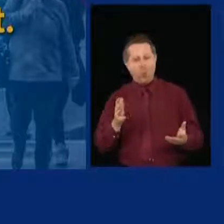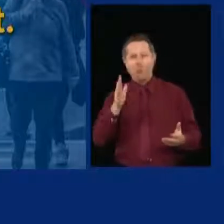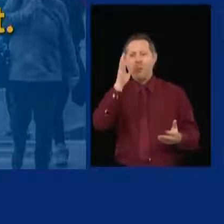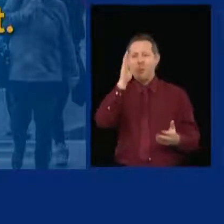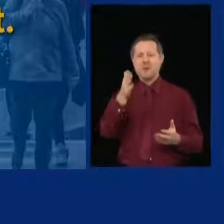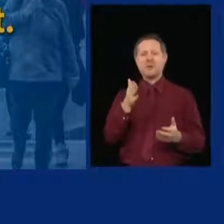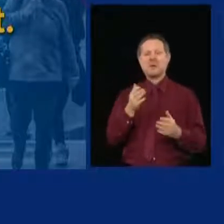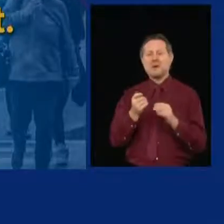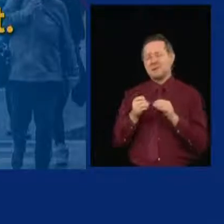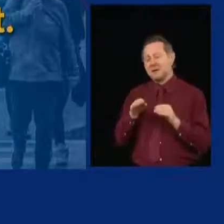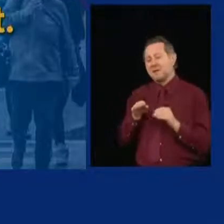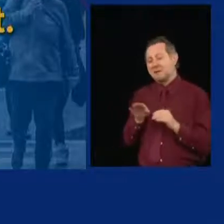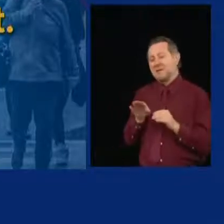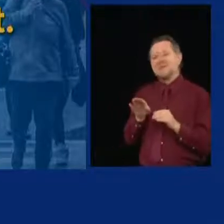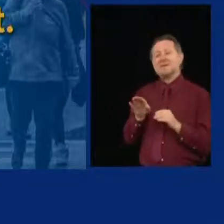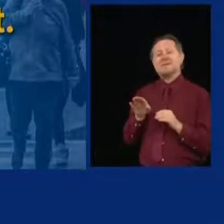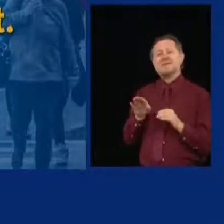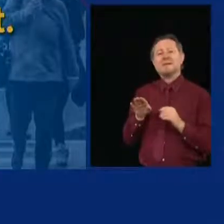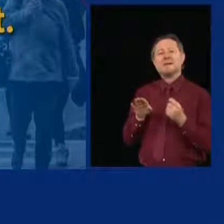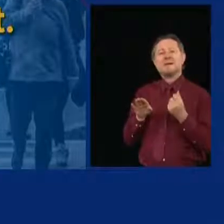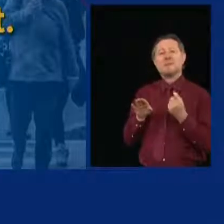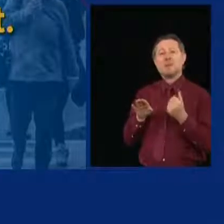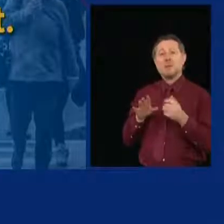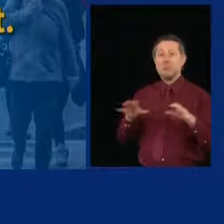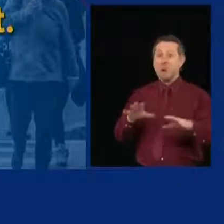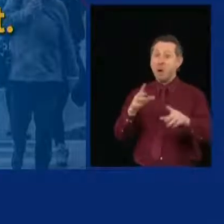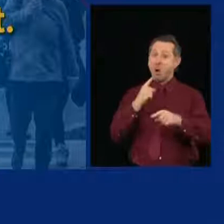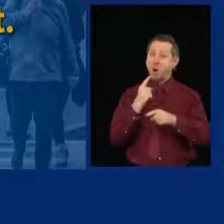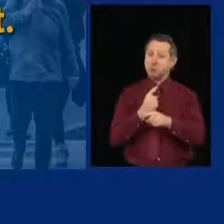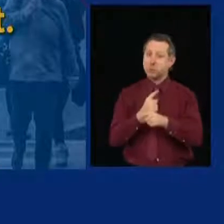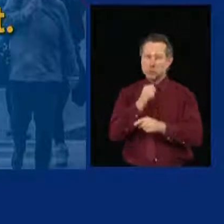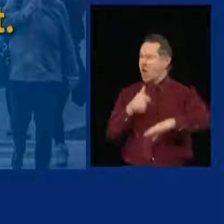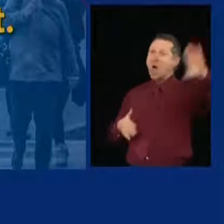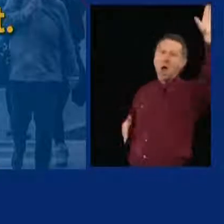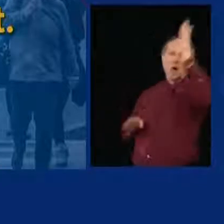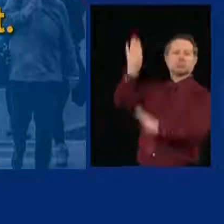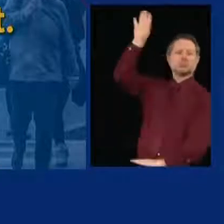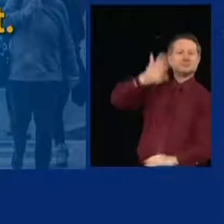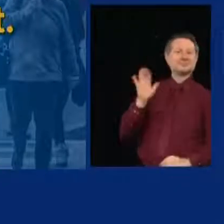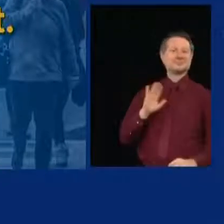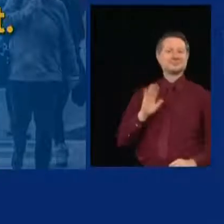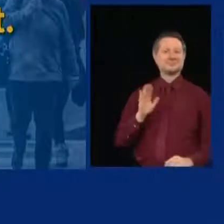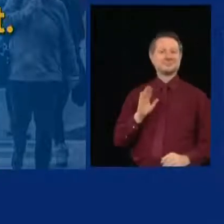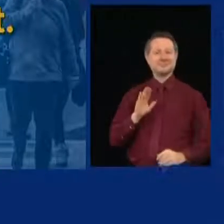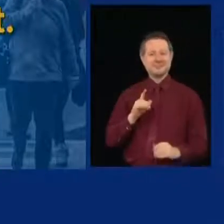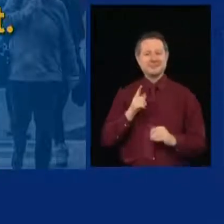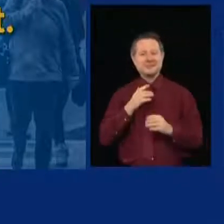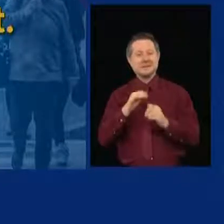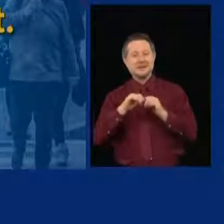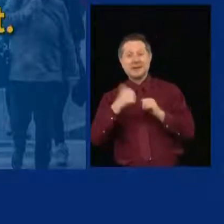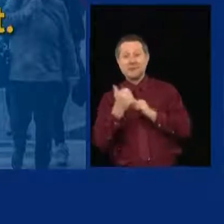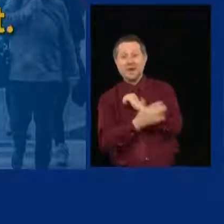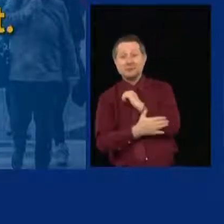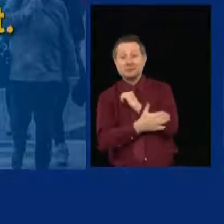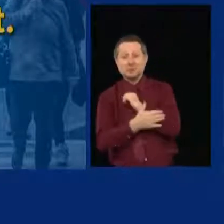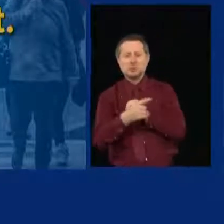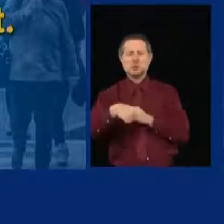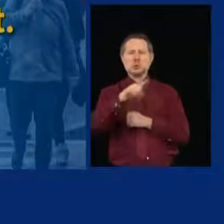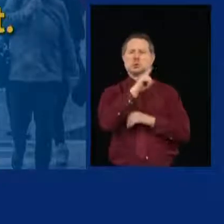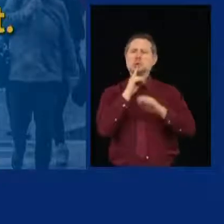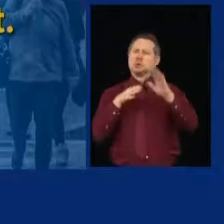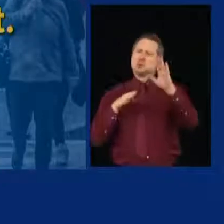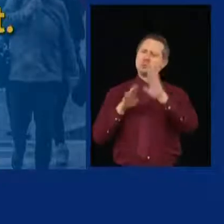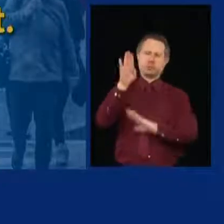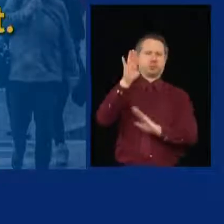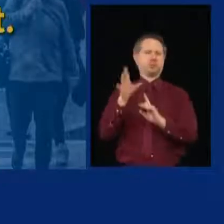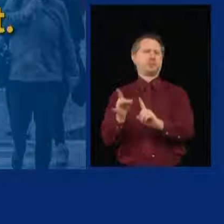the numbers, but you won't see a spike. You've seen spikes in other countries that have opened. You've seen